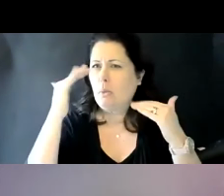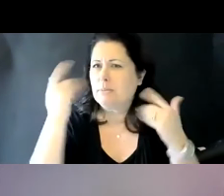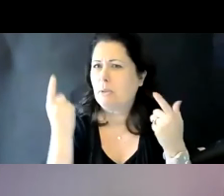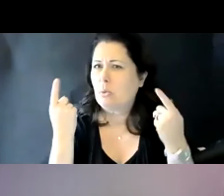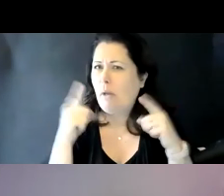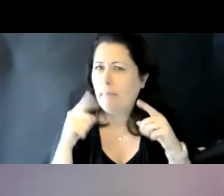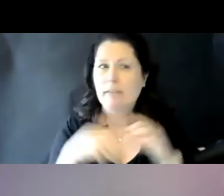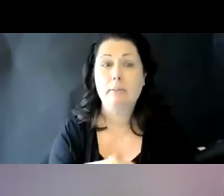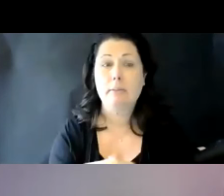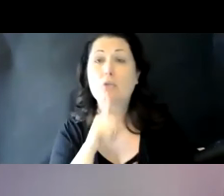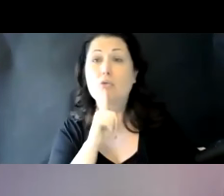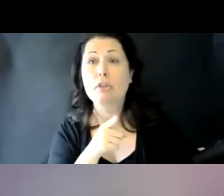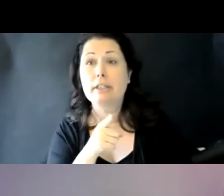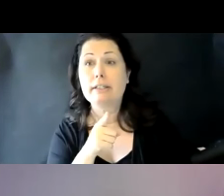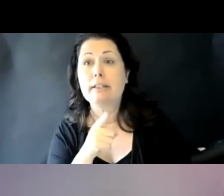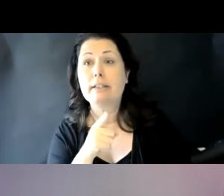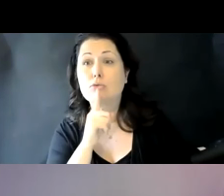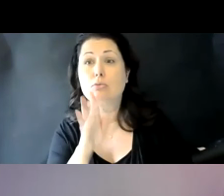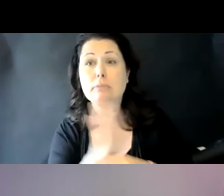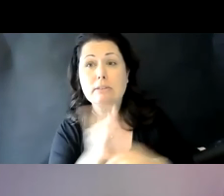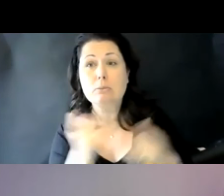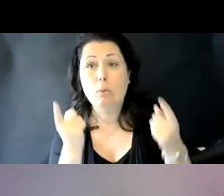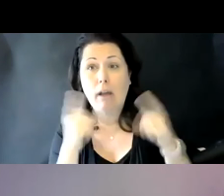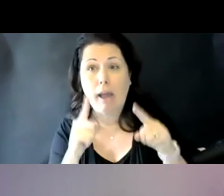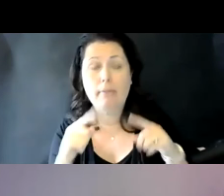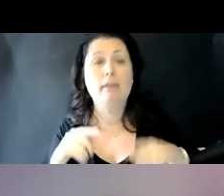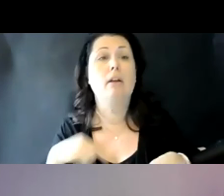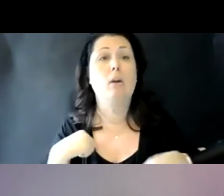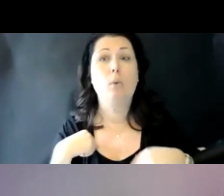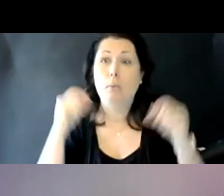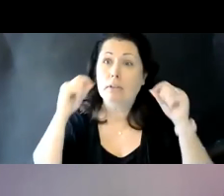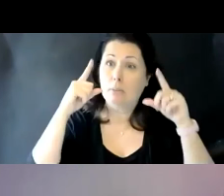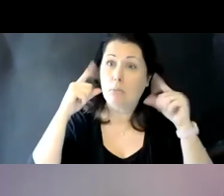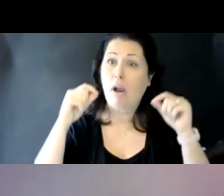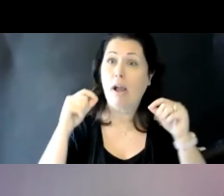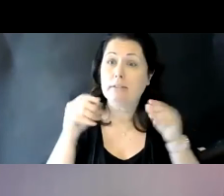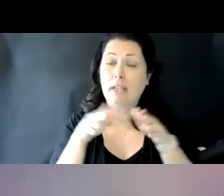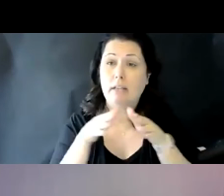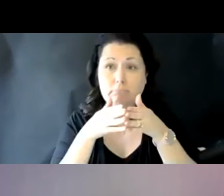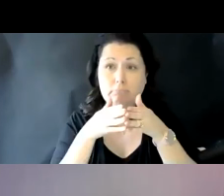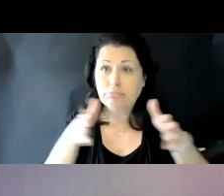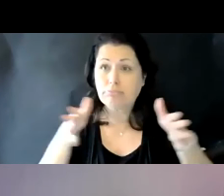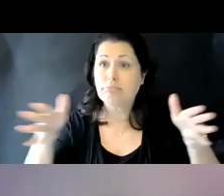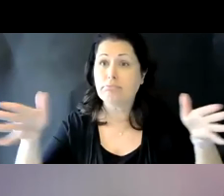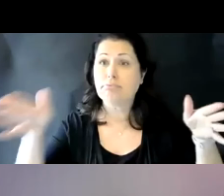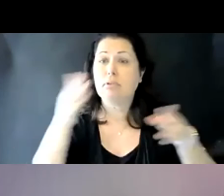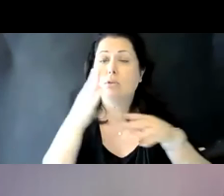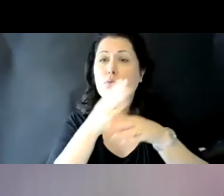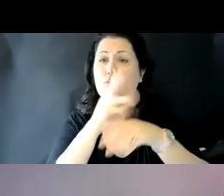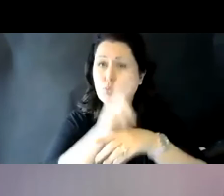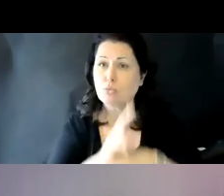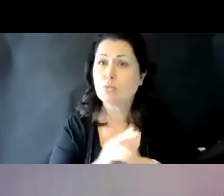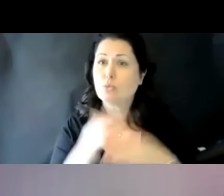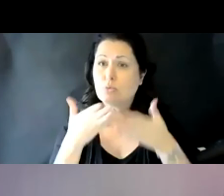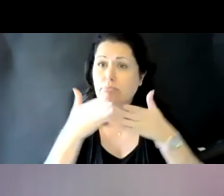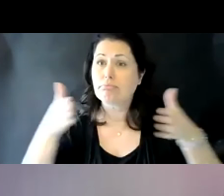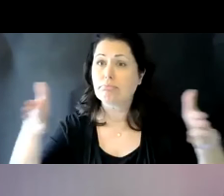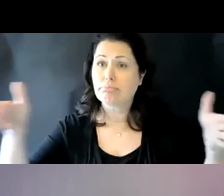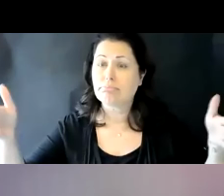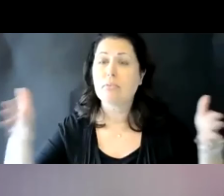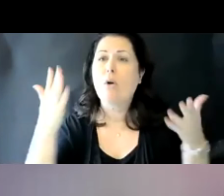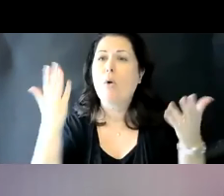In actual fact, we were ourselves a little bit surprised about how widely it was used. And this was probably because there wasn't